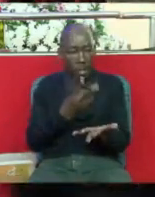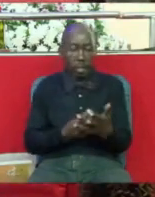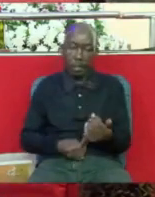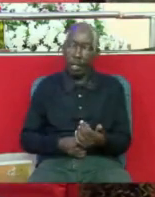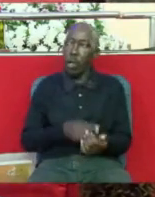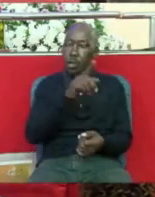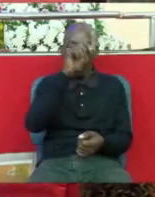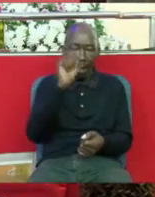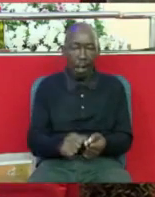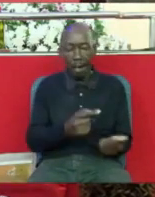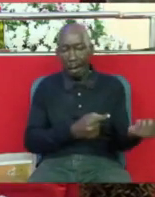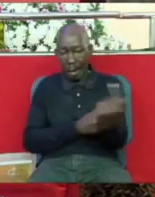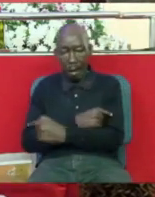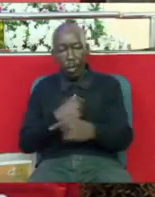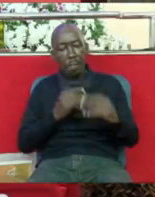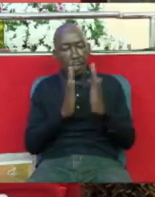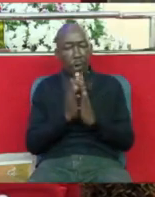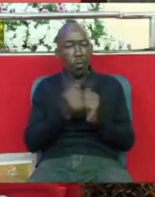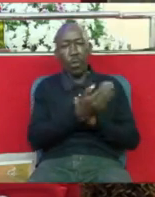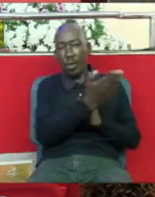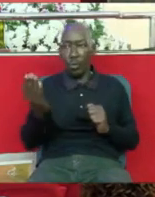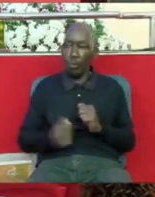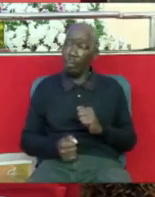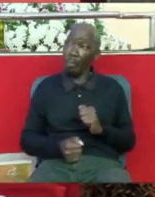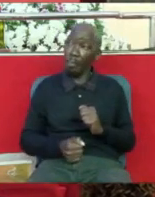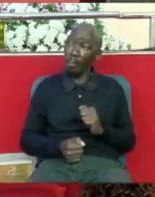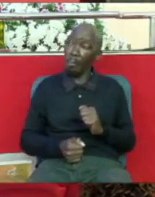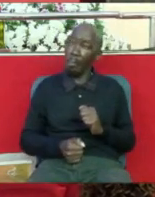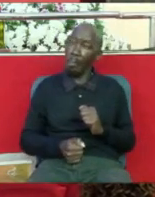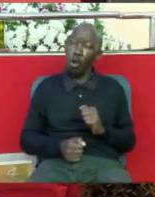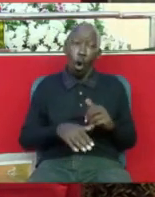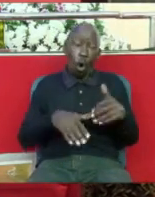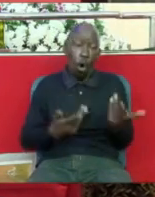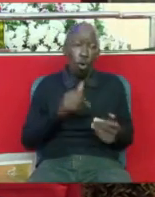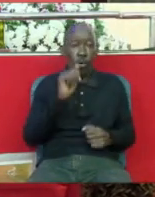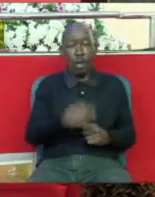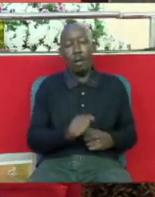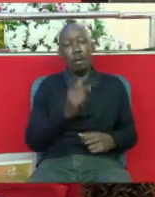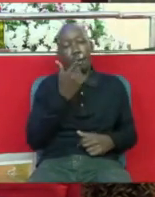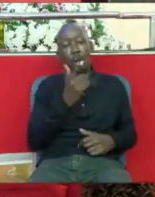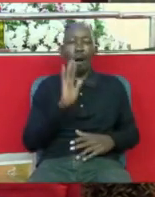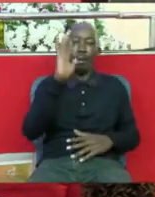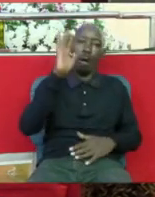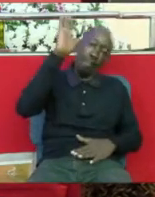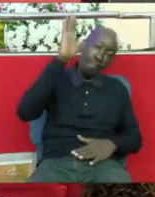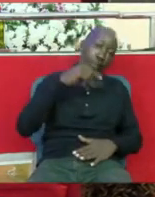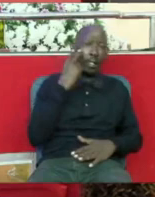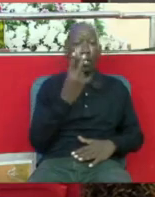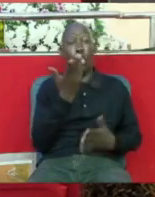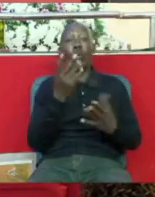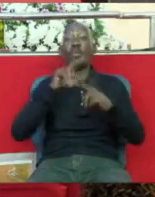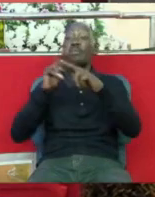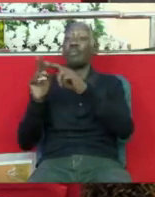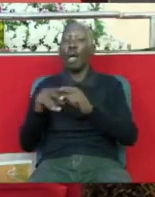You can come, we pray with you. Or you can lift up your hand wherever you are. Ama waweza kuinua mkono wako mahali